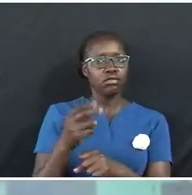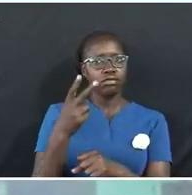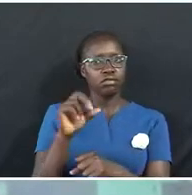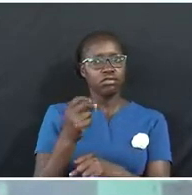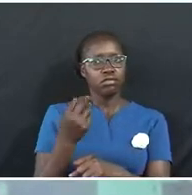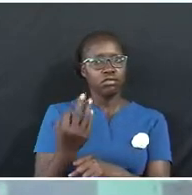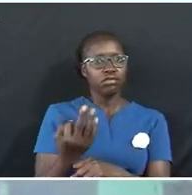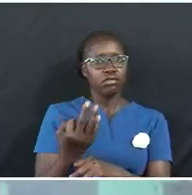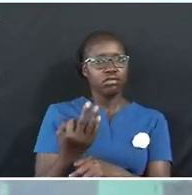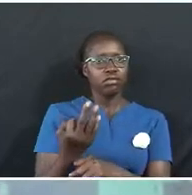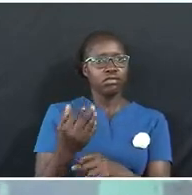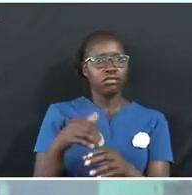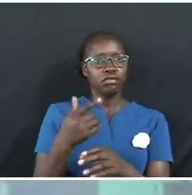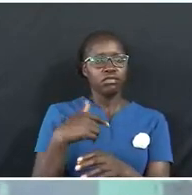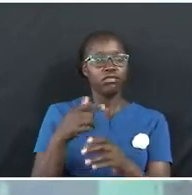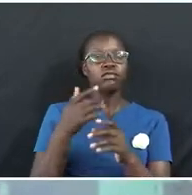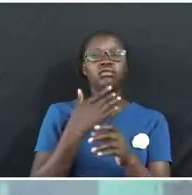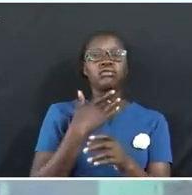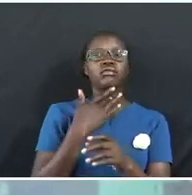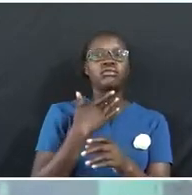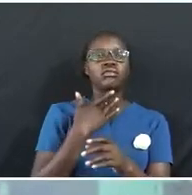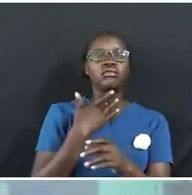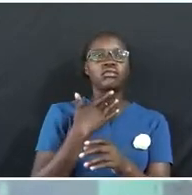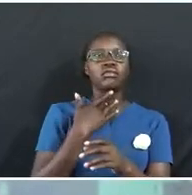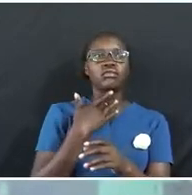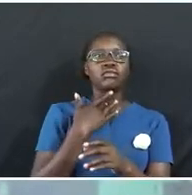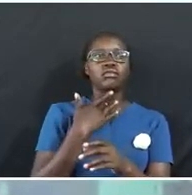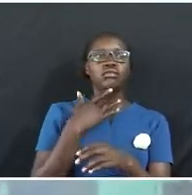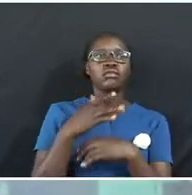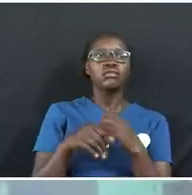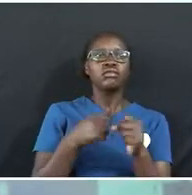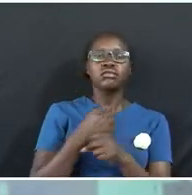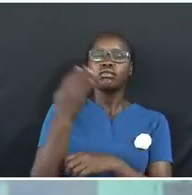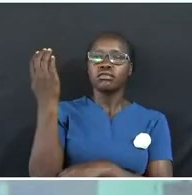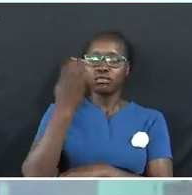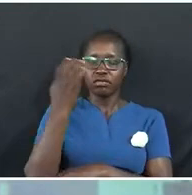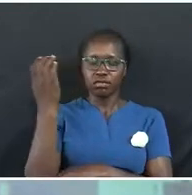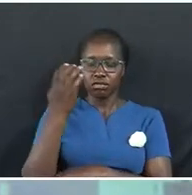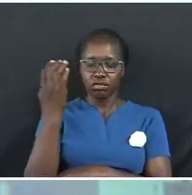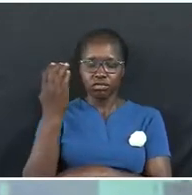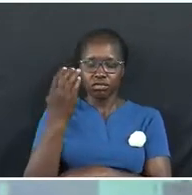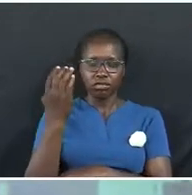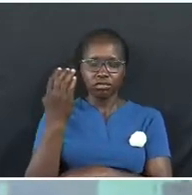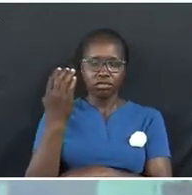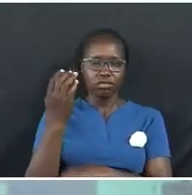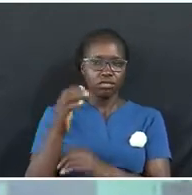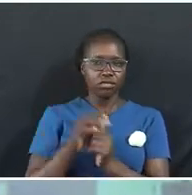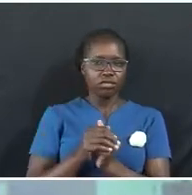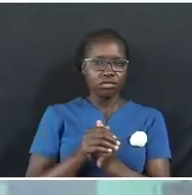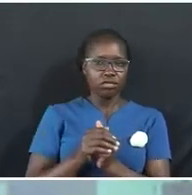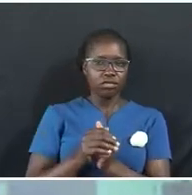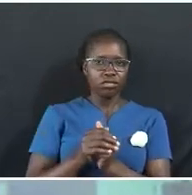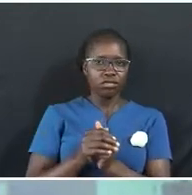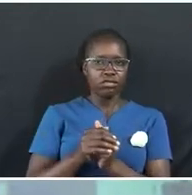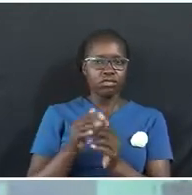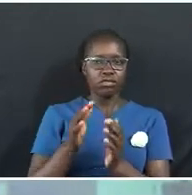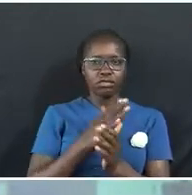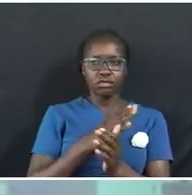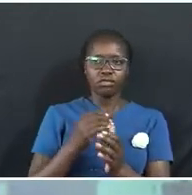2023, in our union, it is the year of evangelism. And